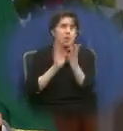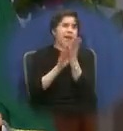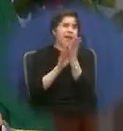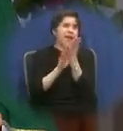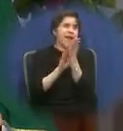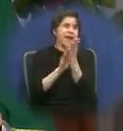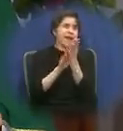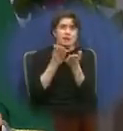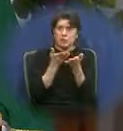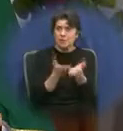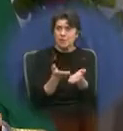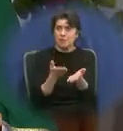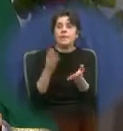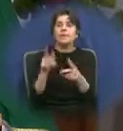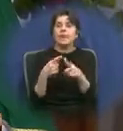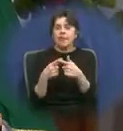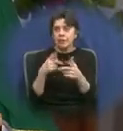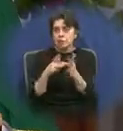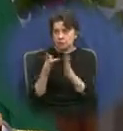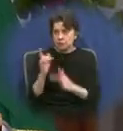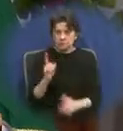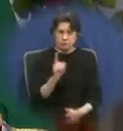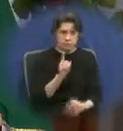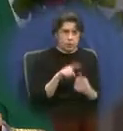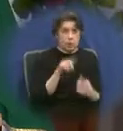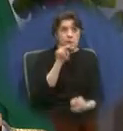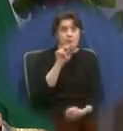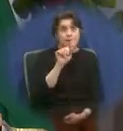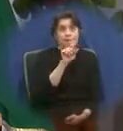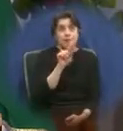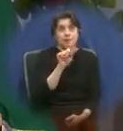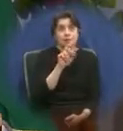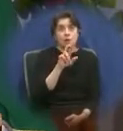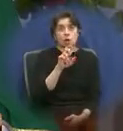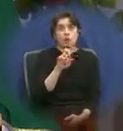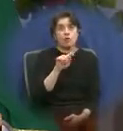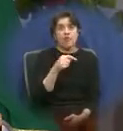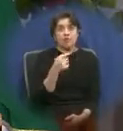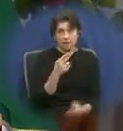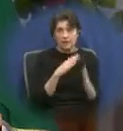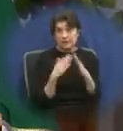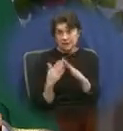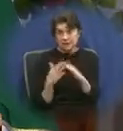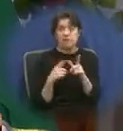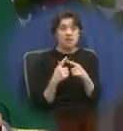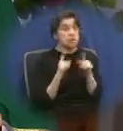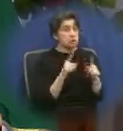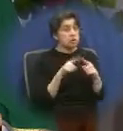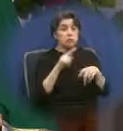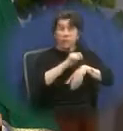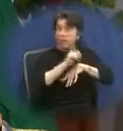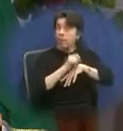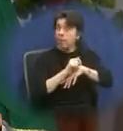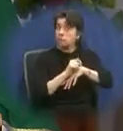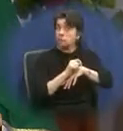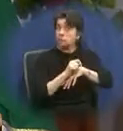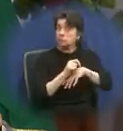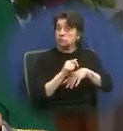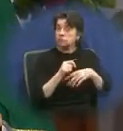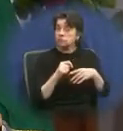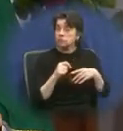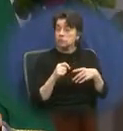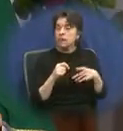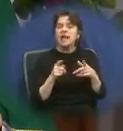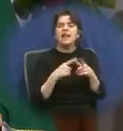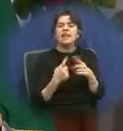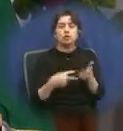He came to Nazareth, where he had grown up, and went according to his custom into the synagogue on the Sabbath day. He stood up to read